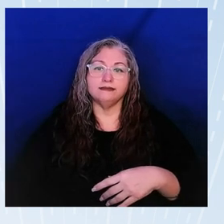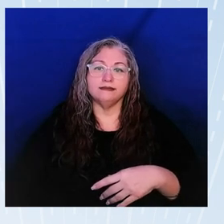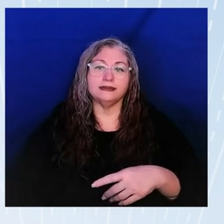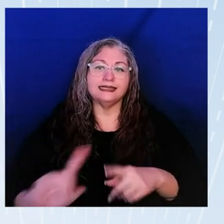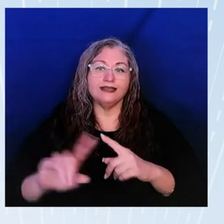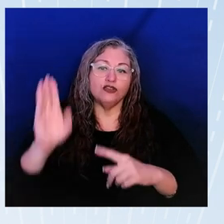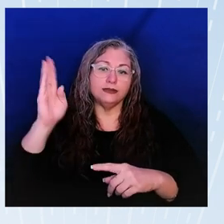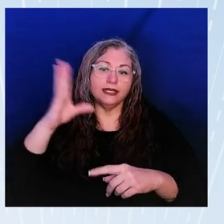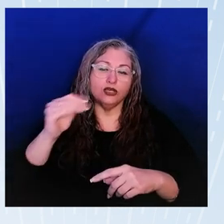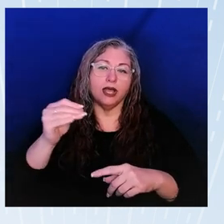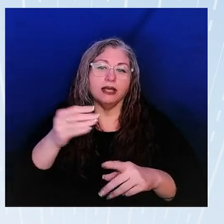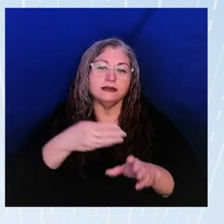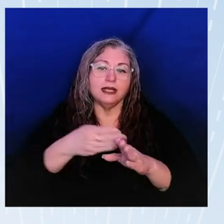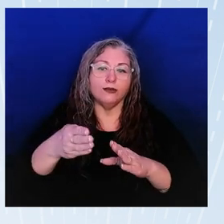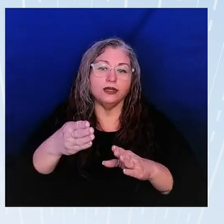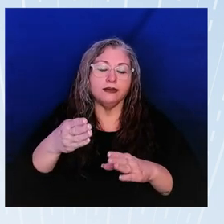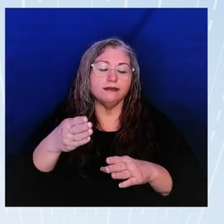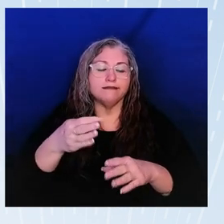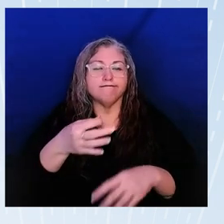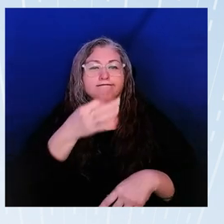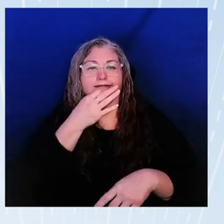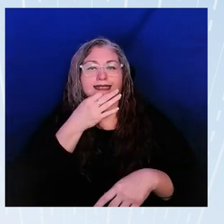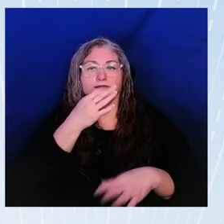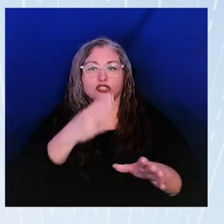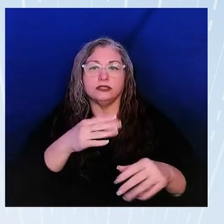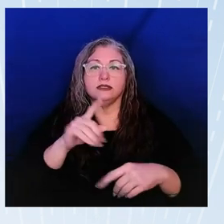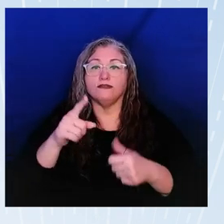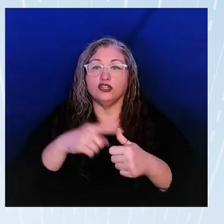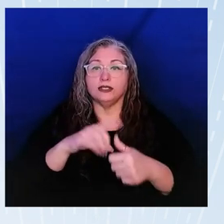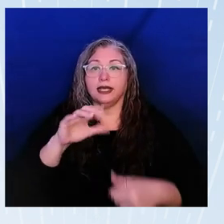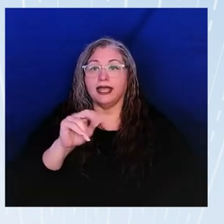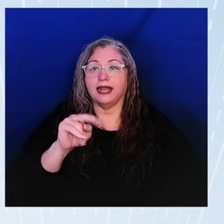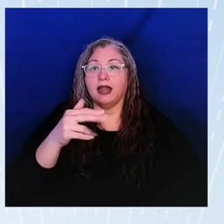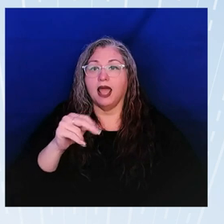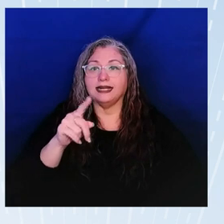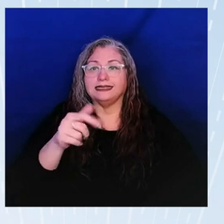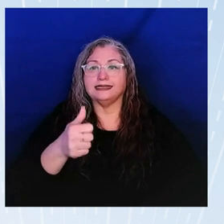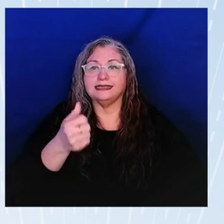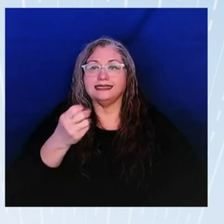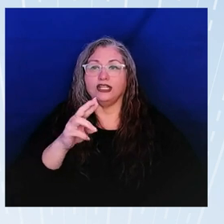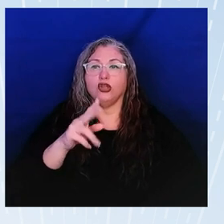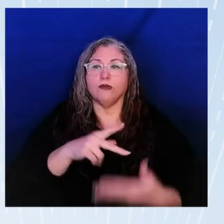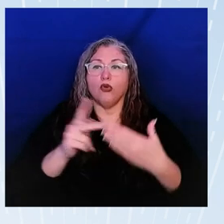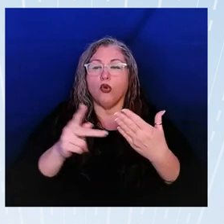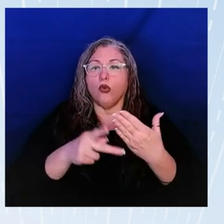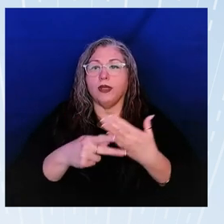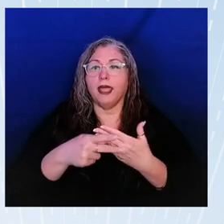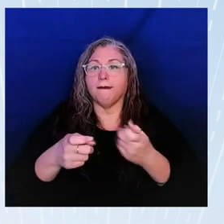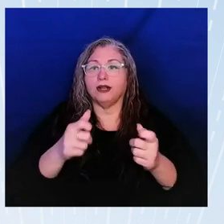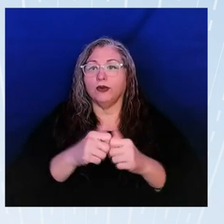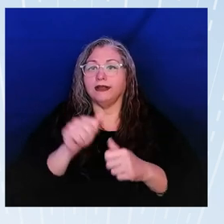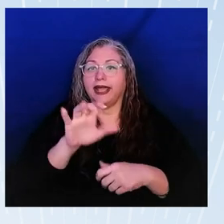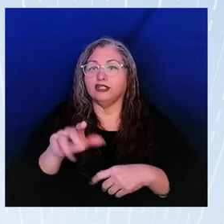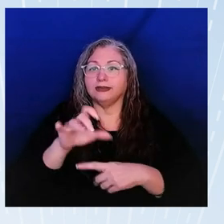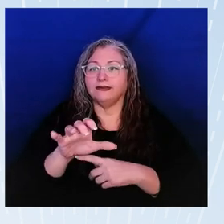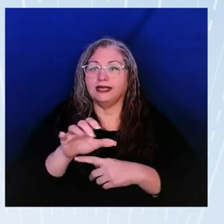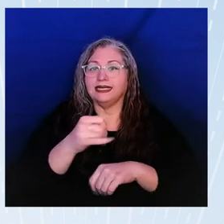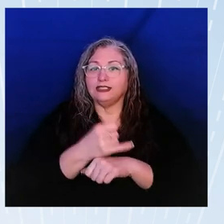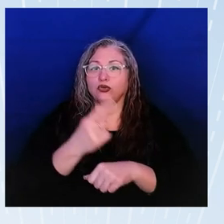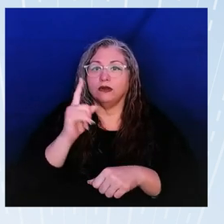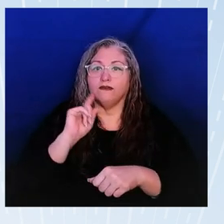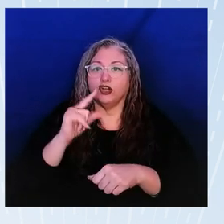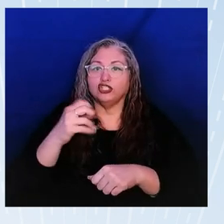matter experts to come and join us. The first is Cannon Han. He's a senior program manager with the Asian Pacific Institute for